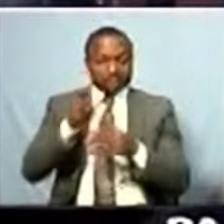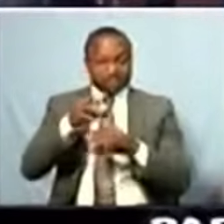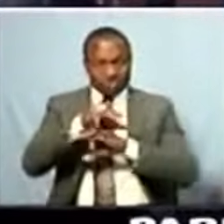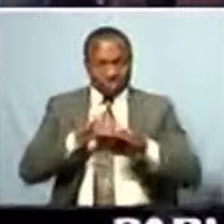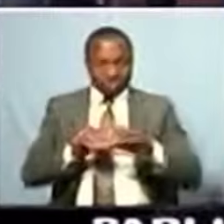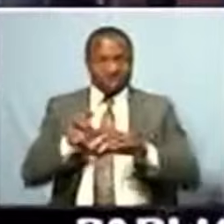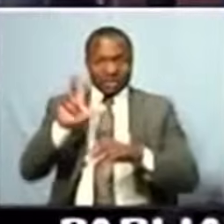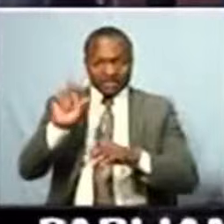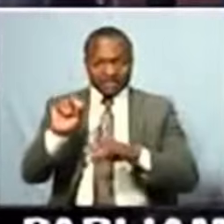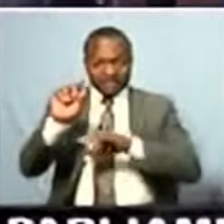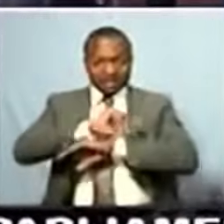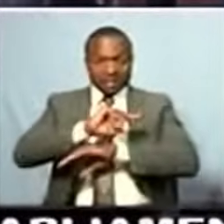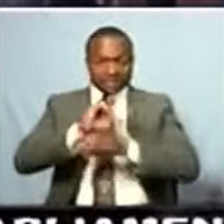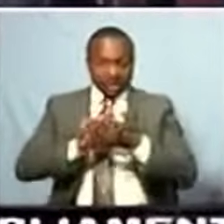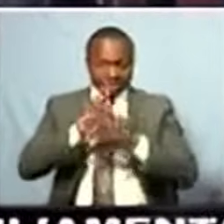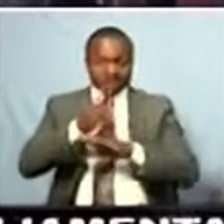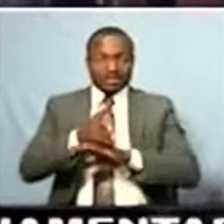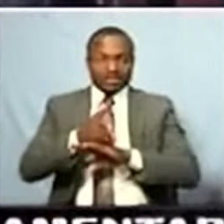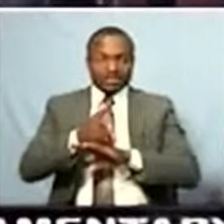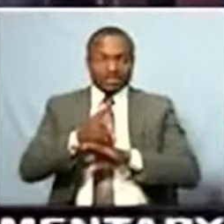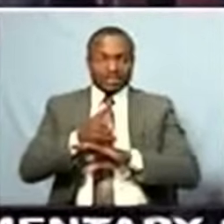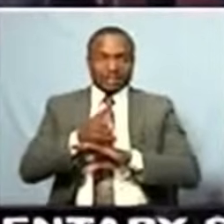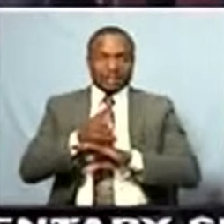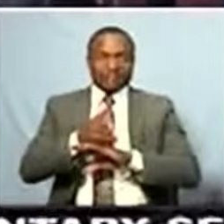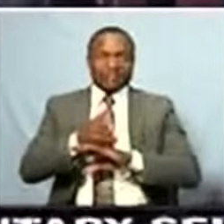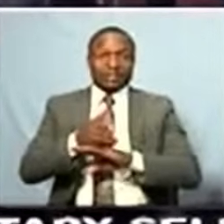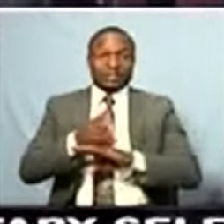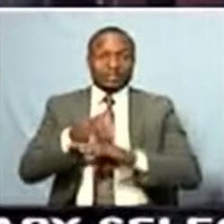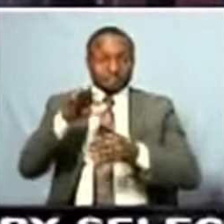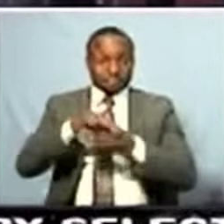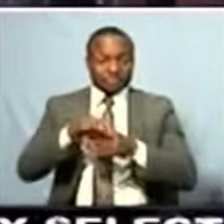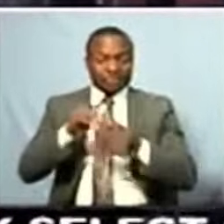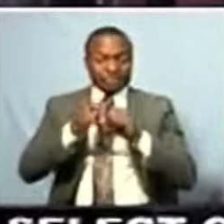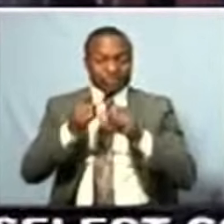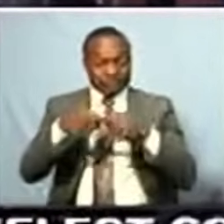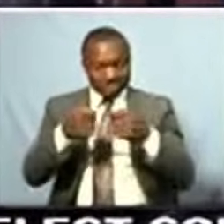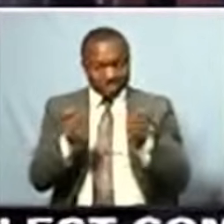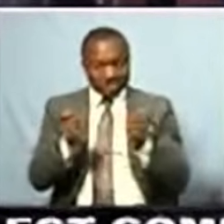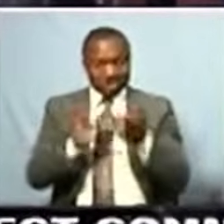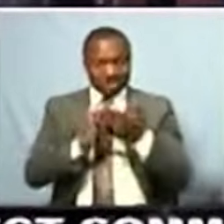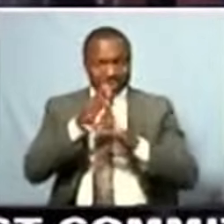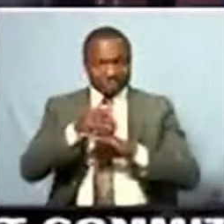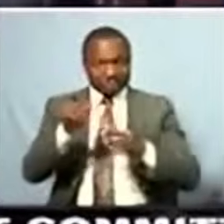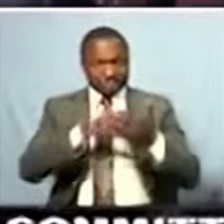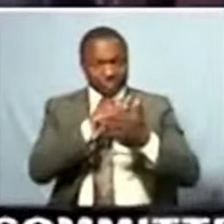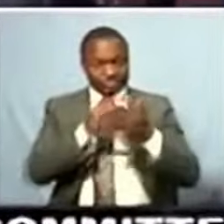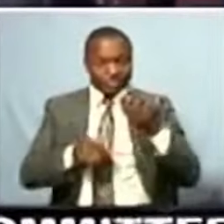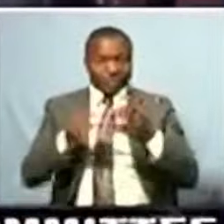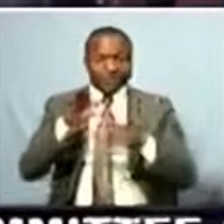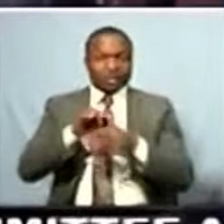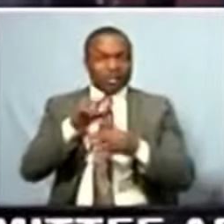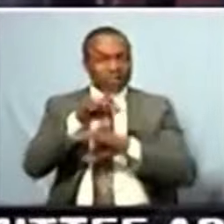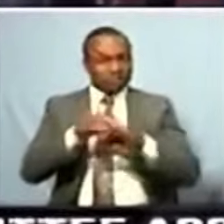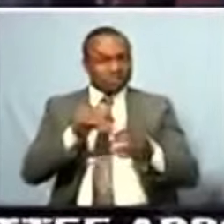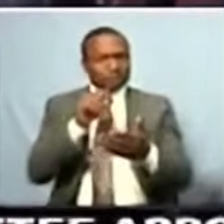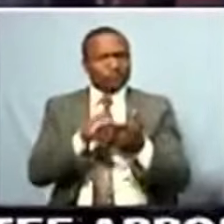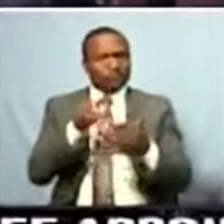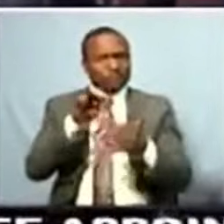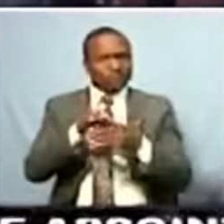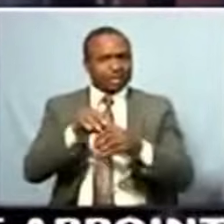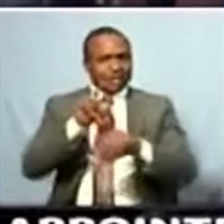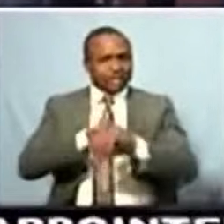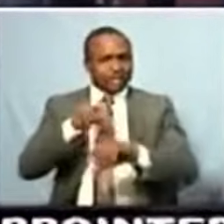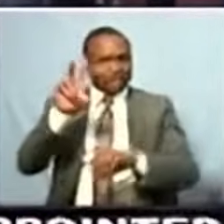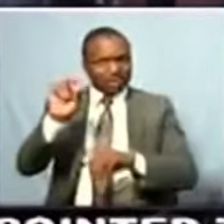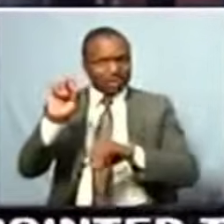days after you call for elections, but it's open as to, after cancelling elections, do you call these elections within 30